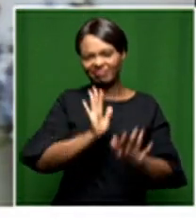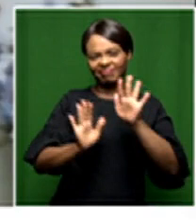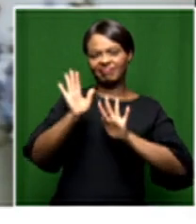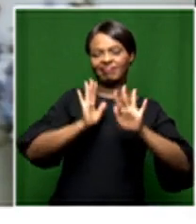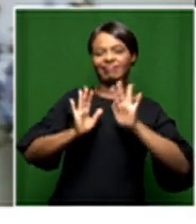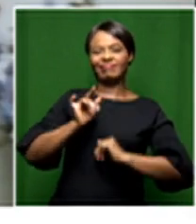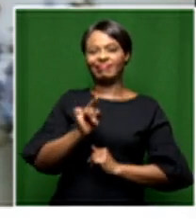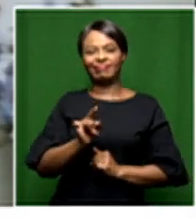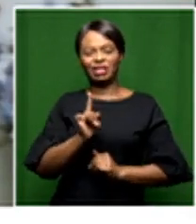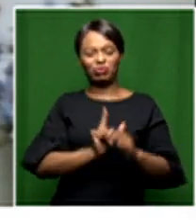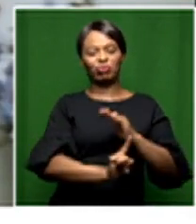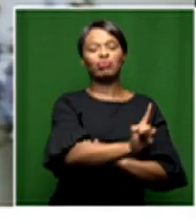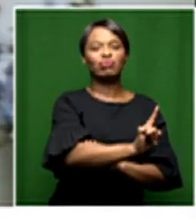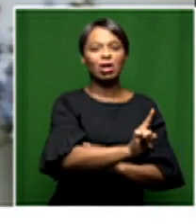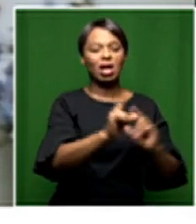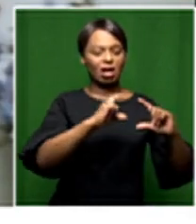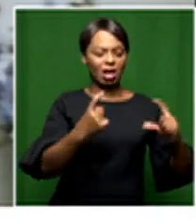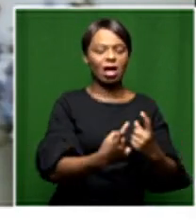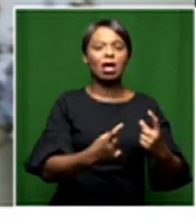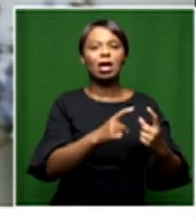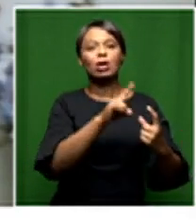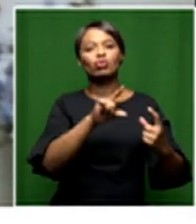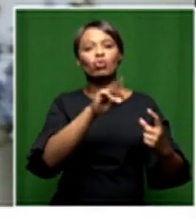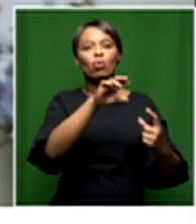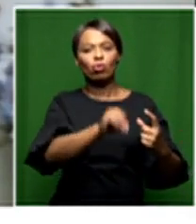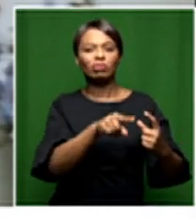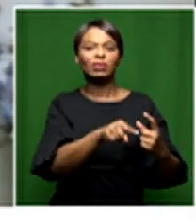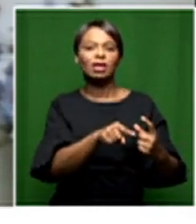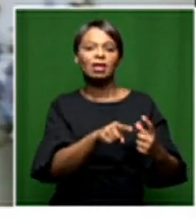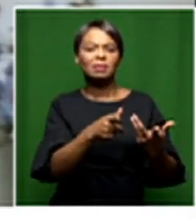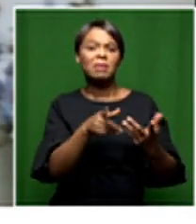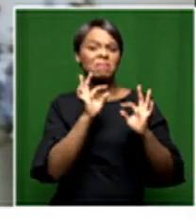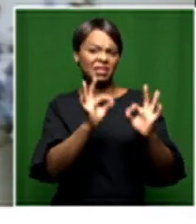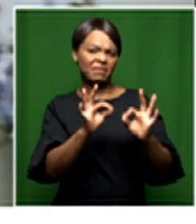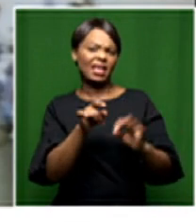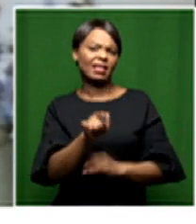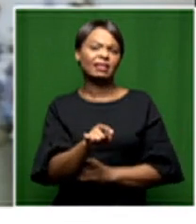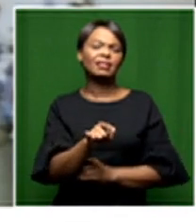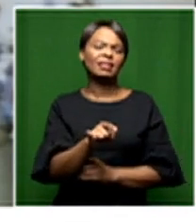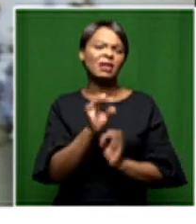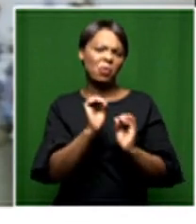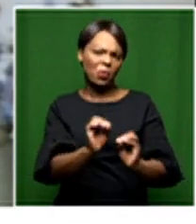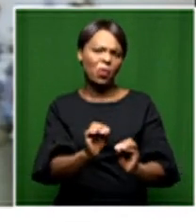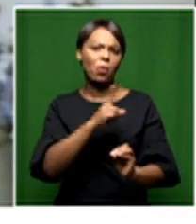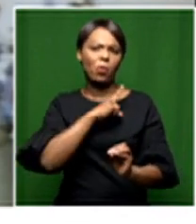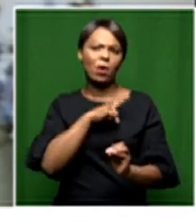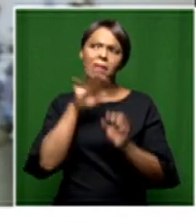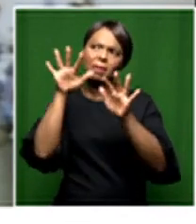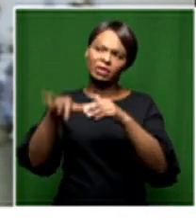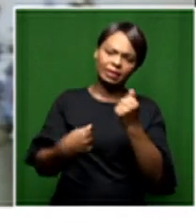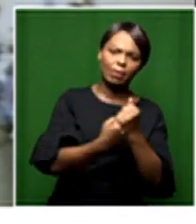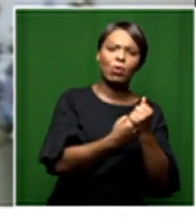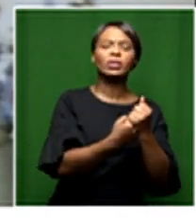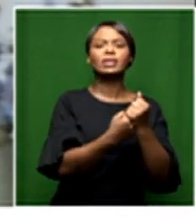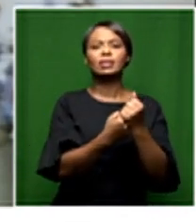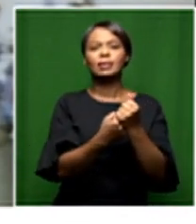the commission. But it is significant that those public forces of support, displays of